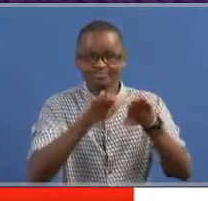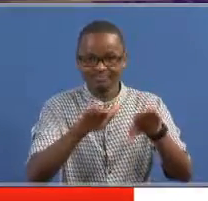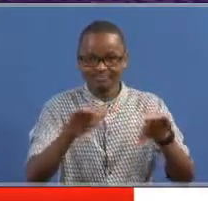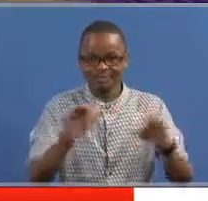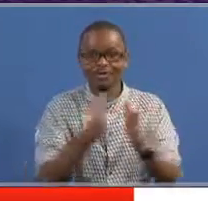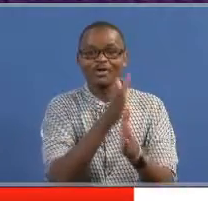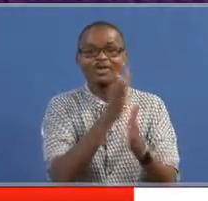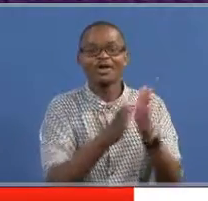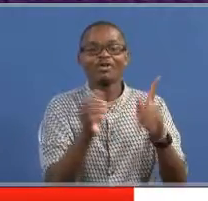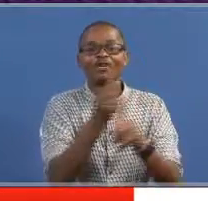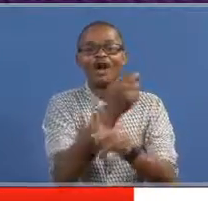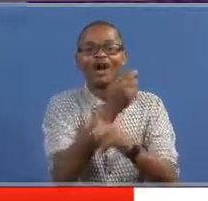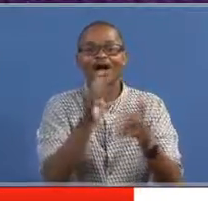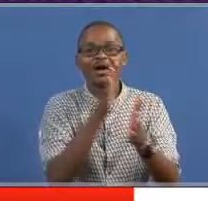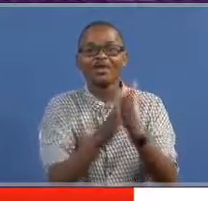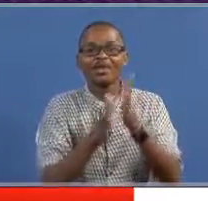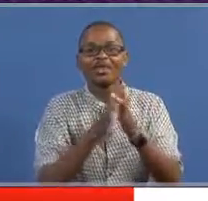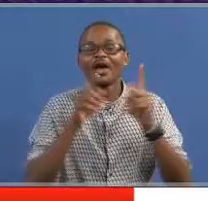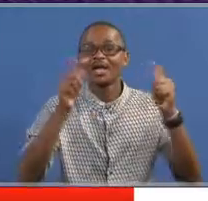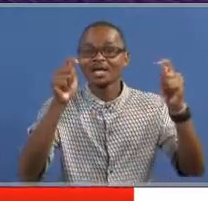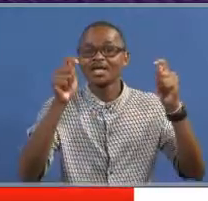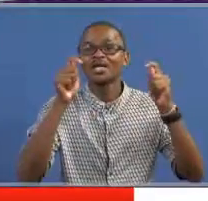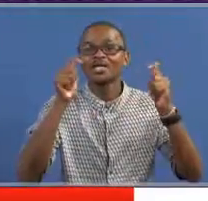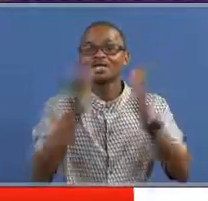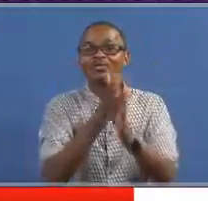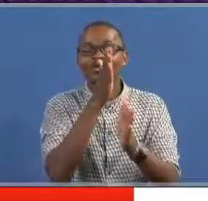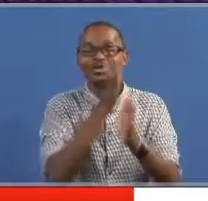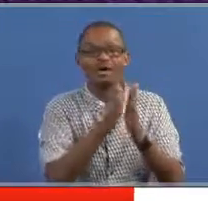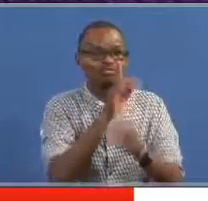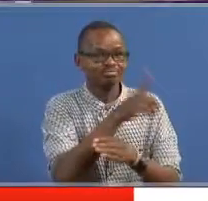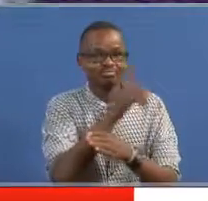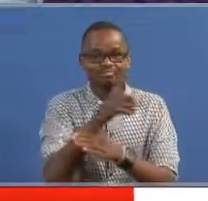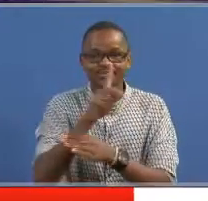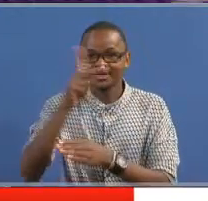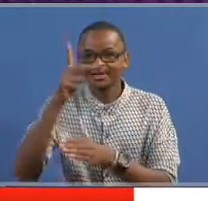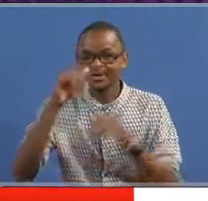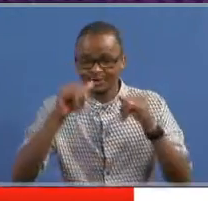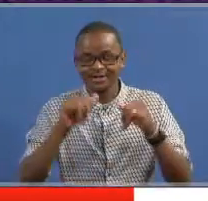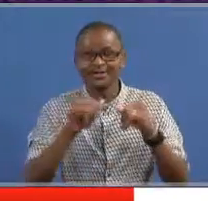Bila vita, bila maandamano, bila vitisho, wa Kenya waamue.